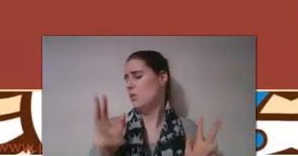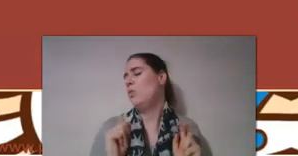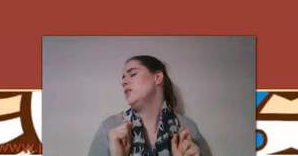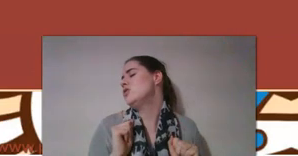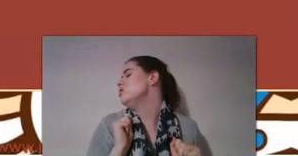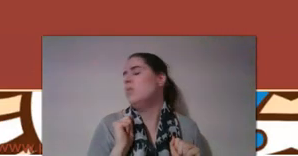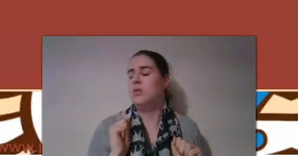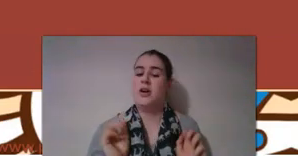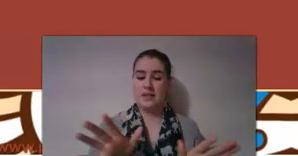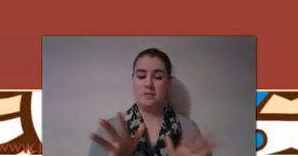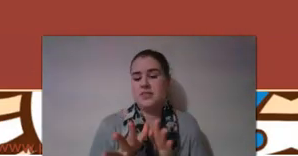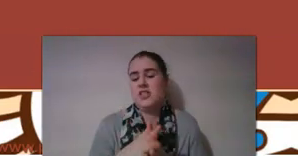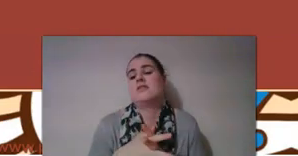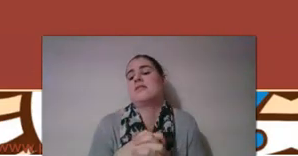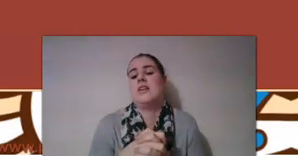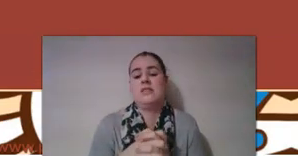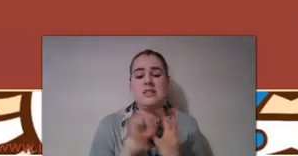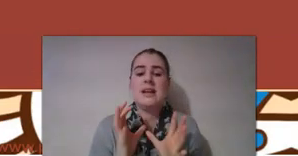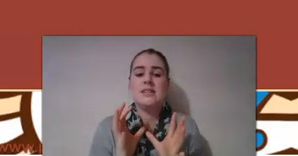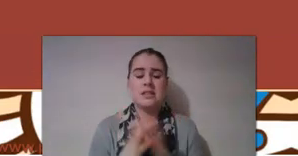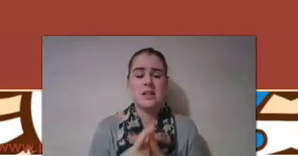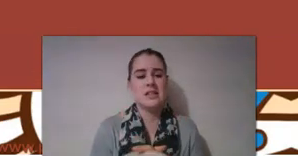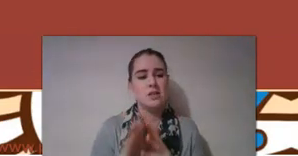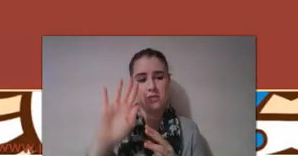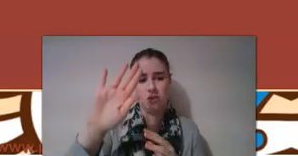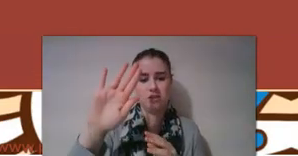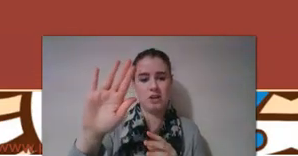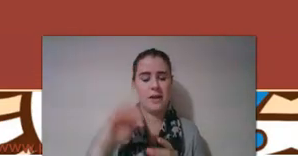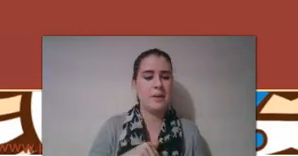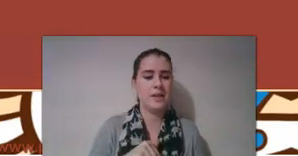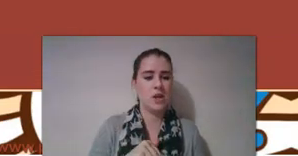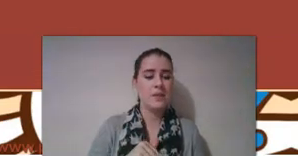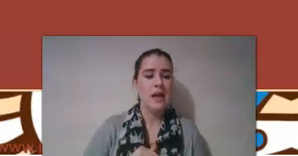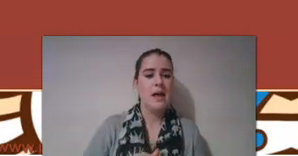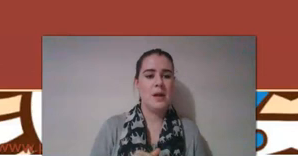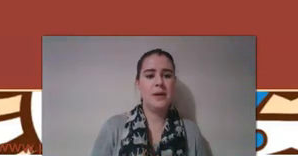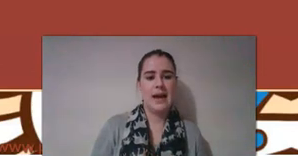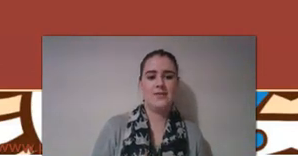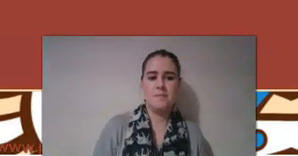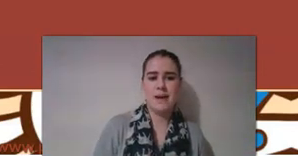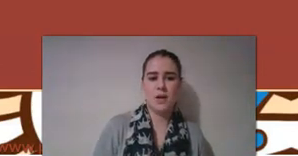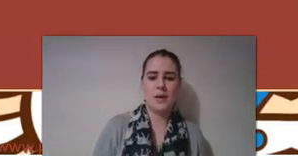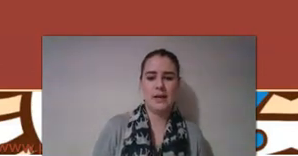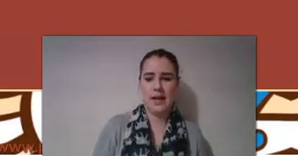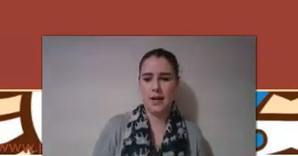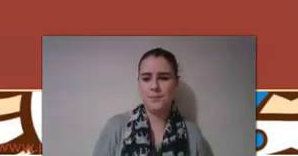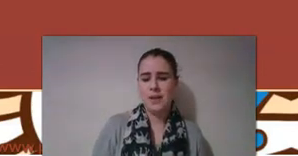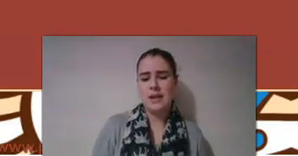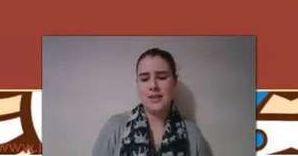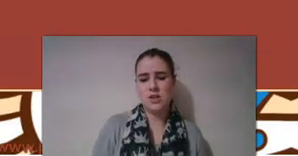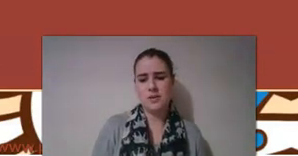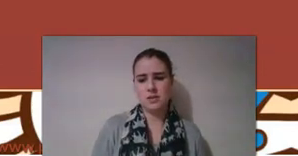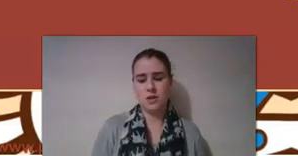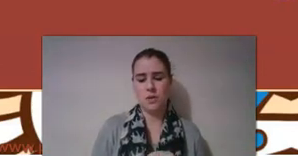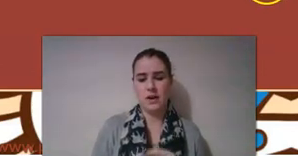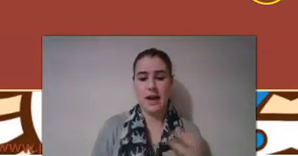wool, which you will know Miss Humphrey just cannot stand in the slightest, so I'm not going to look at that picture. And then we have maguey here.